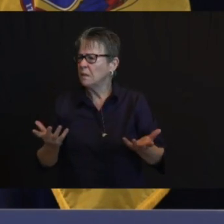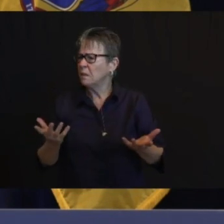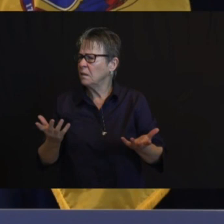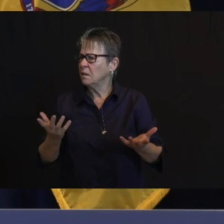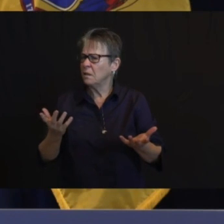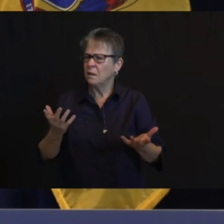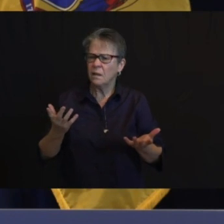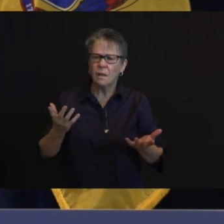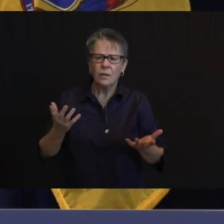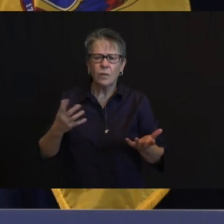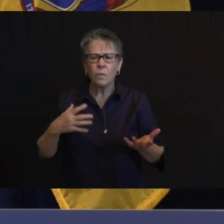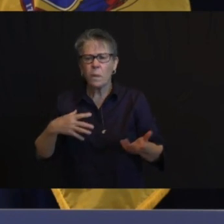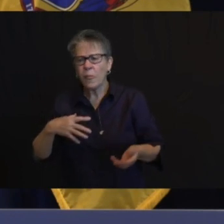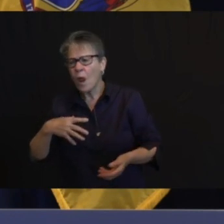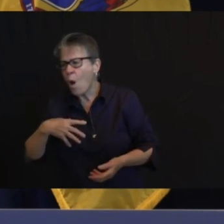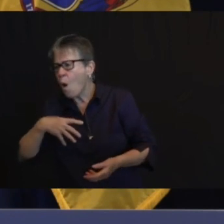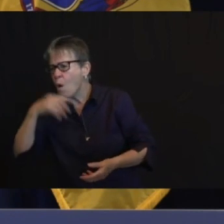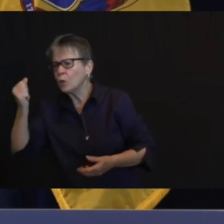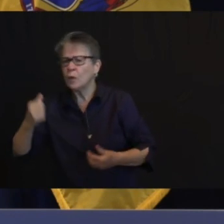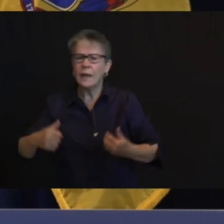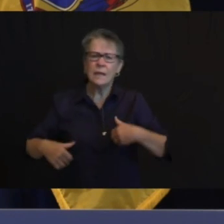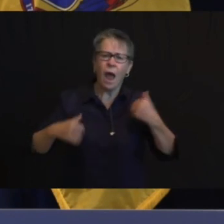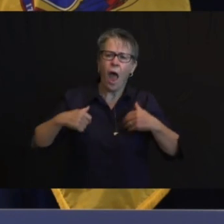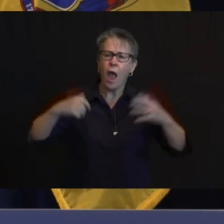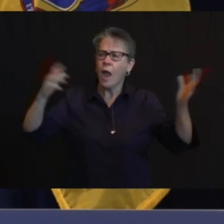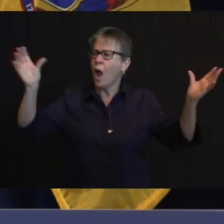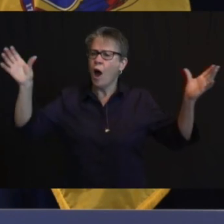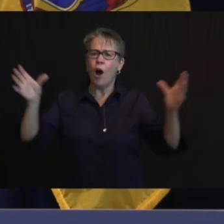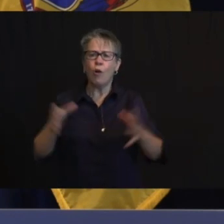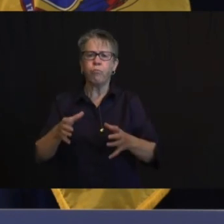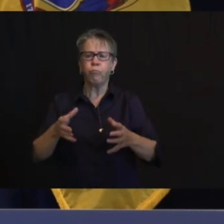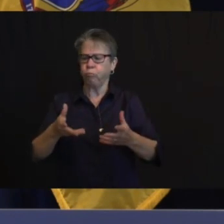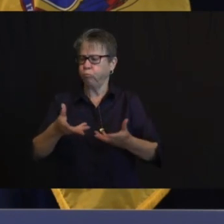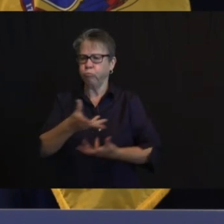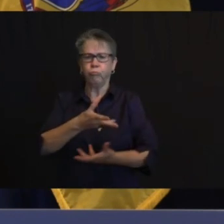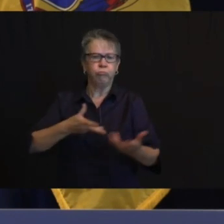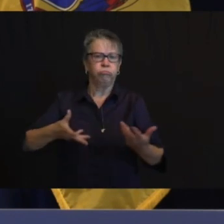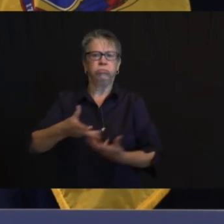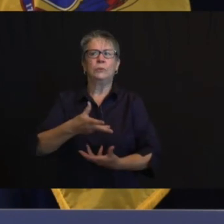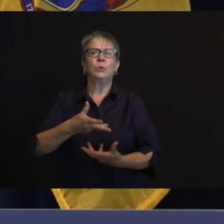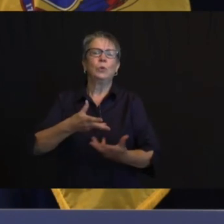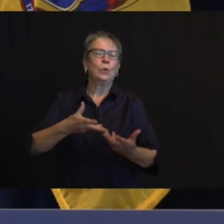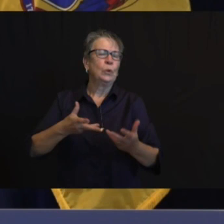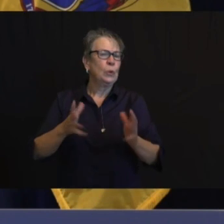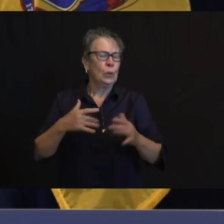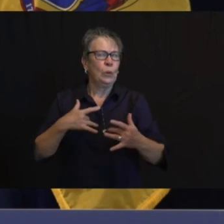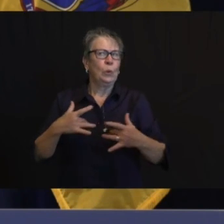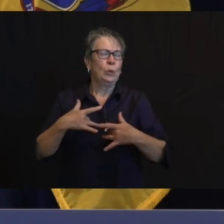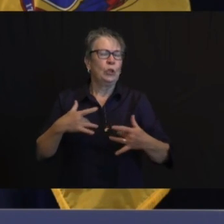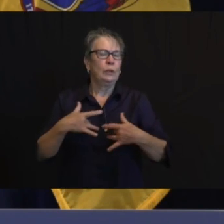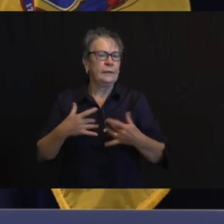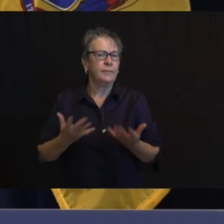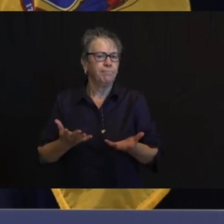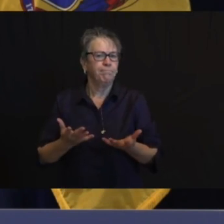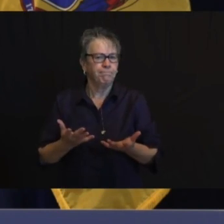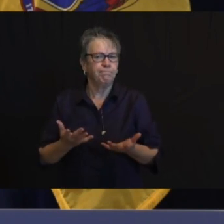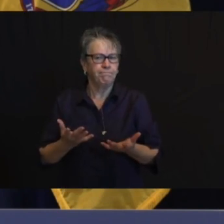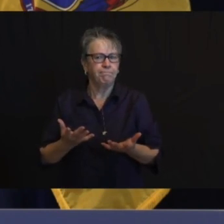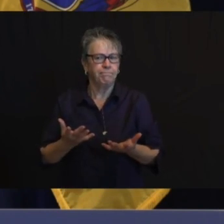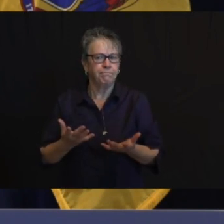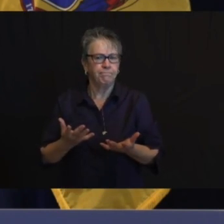gatherings, especially not only that, but certainly especially that. And it's the unwitting,